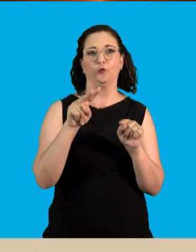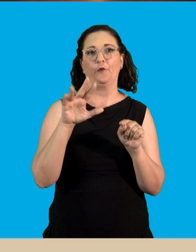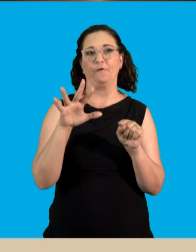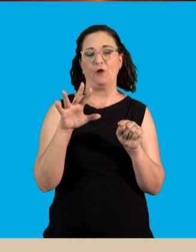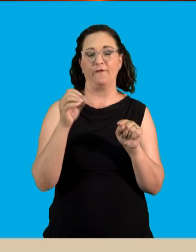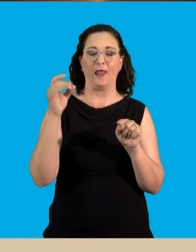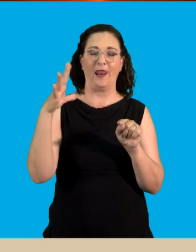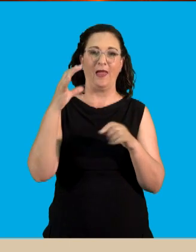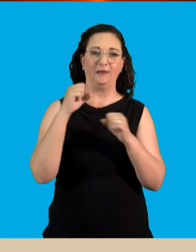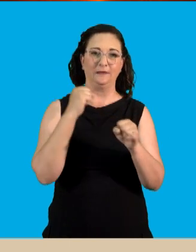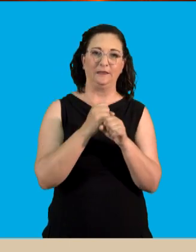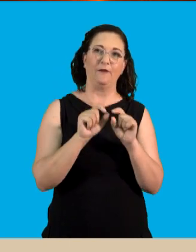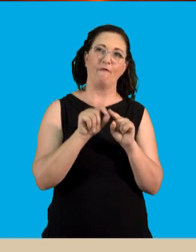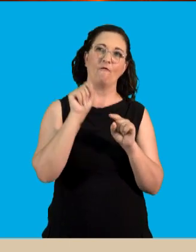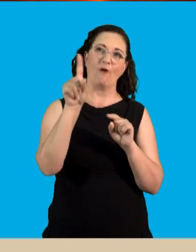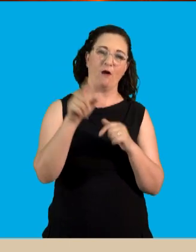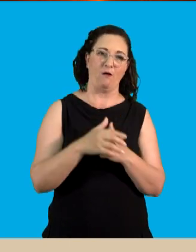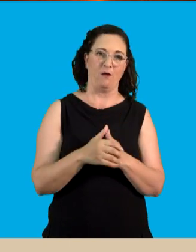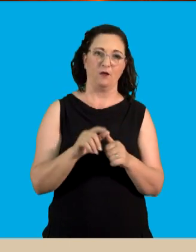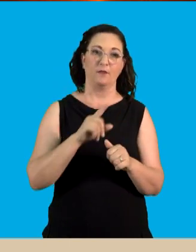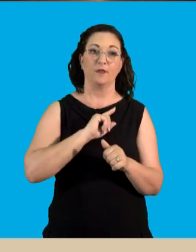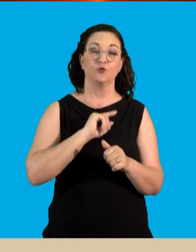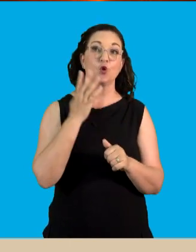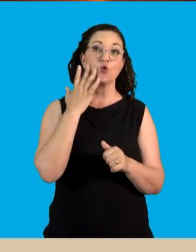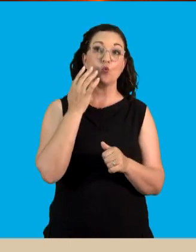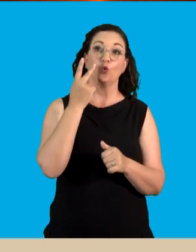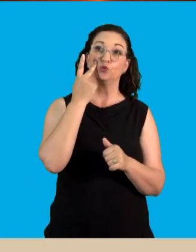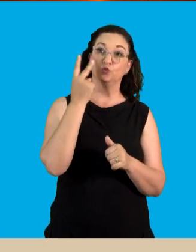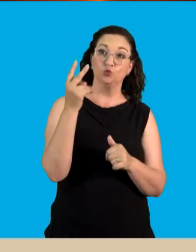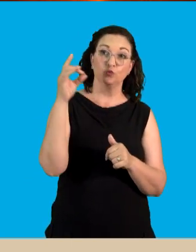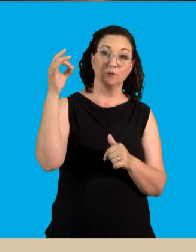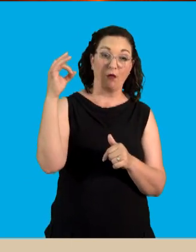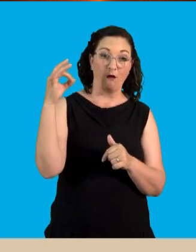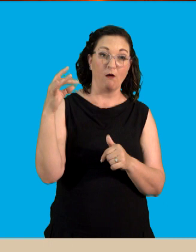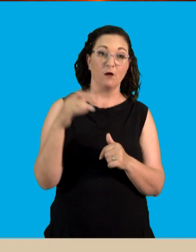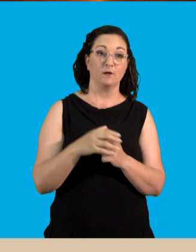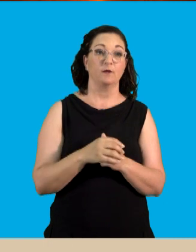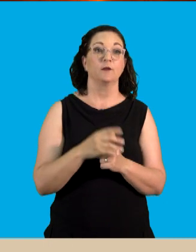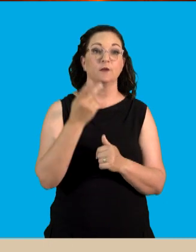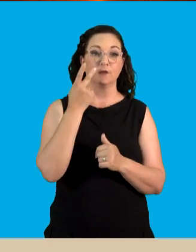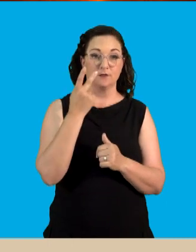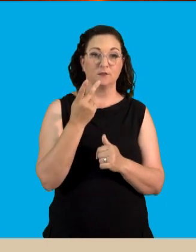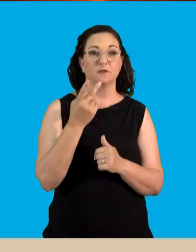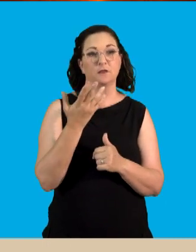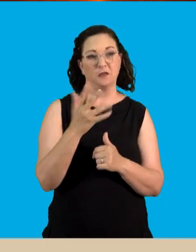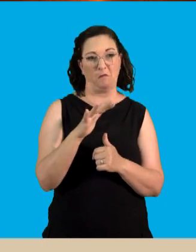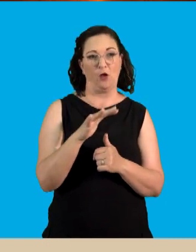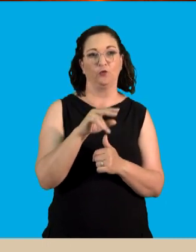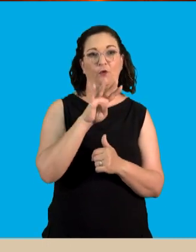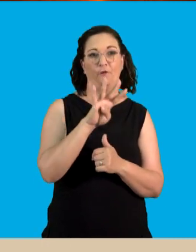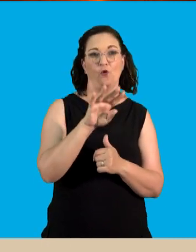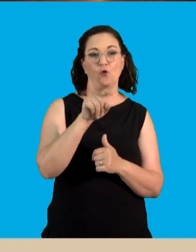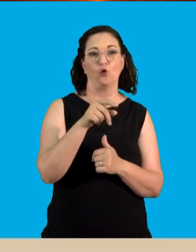away from the Earth. And this means that when you look at the star, you are seeing it as it